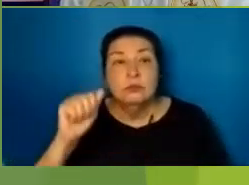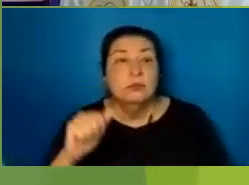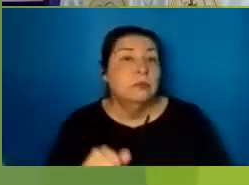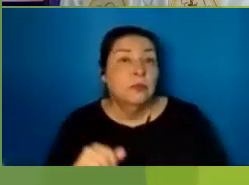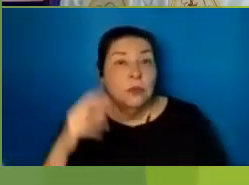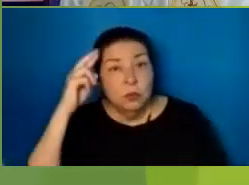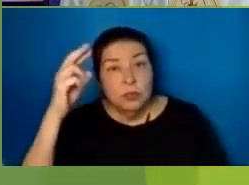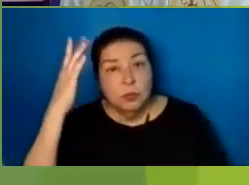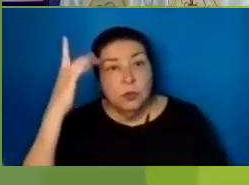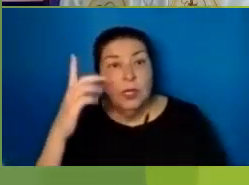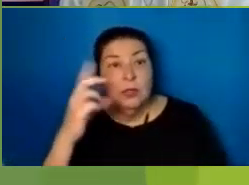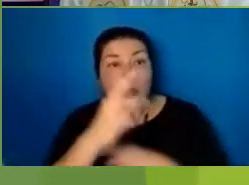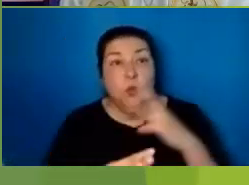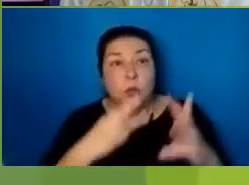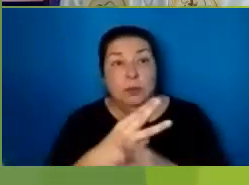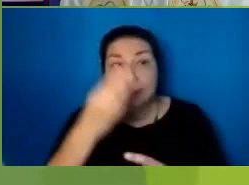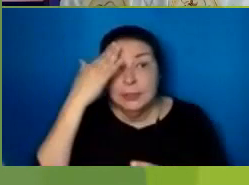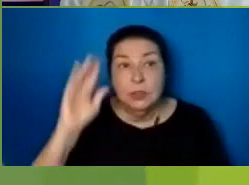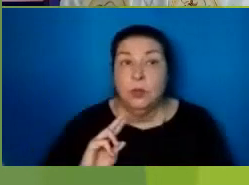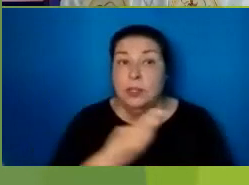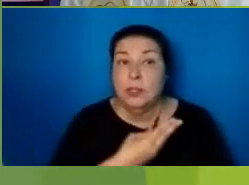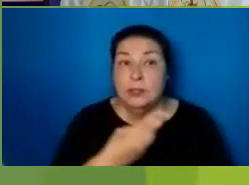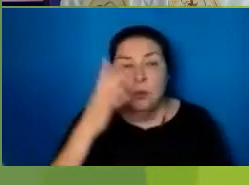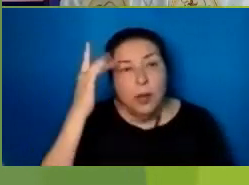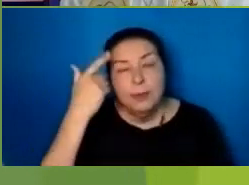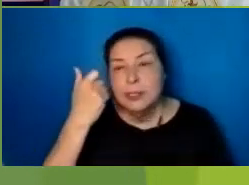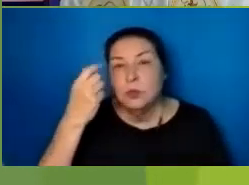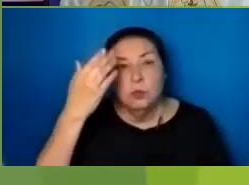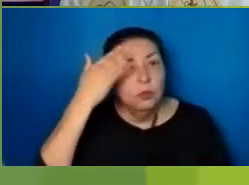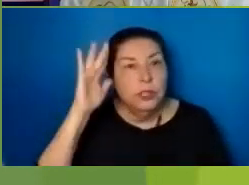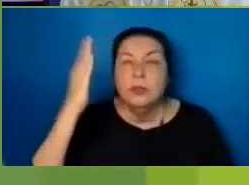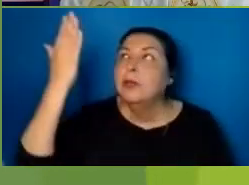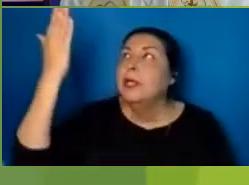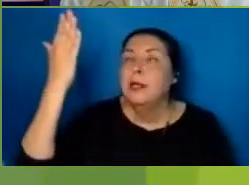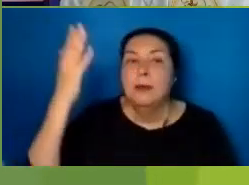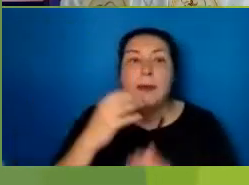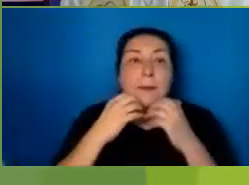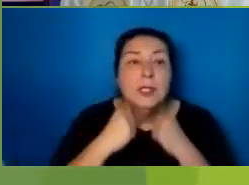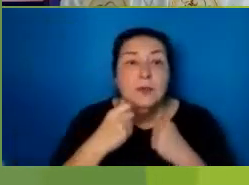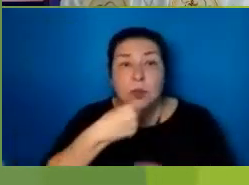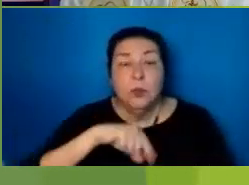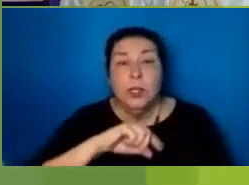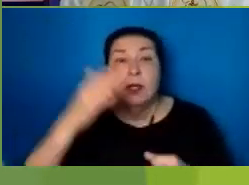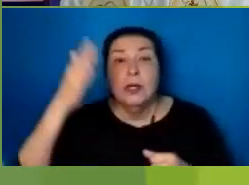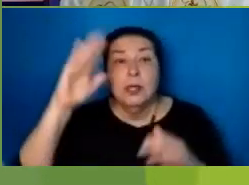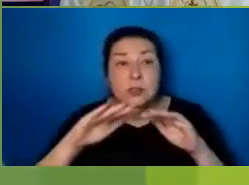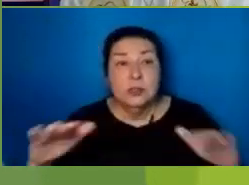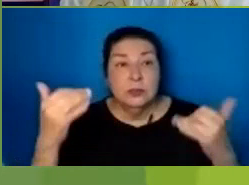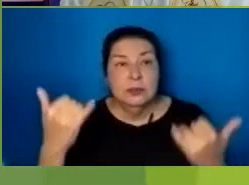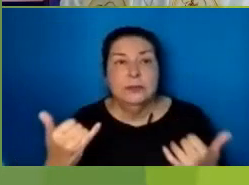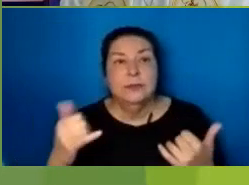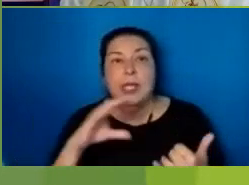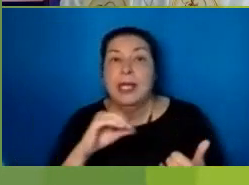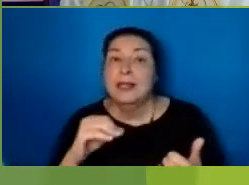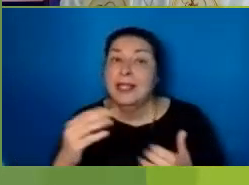why the world Does not know us Is that we did not know him Beloved We are God's children now And that